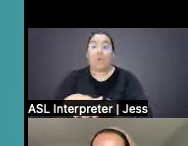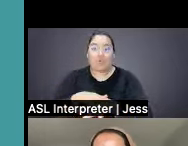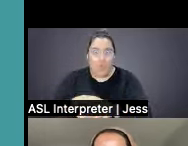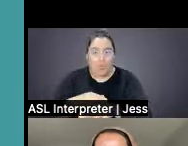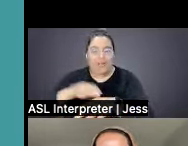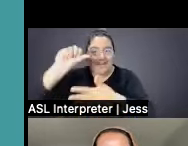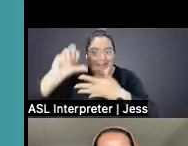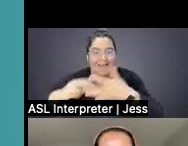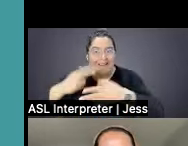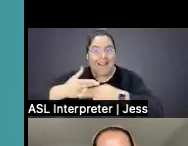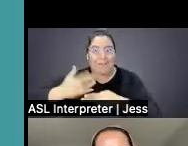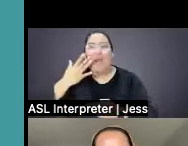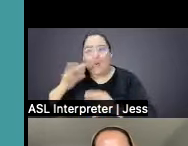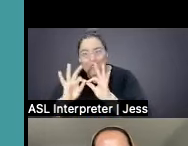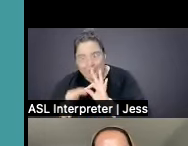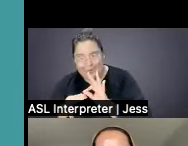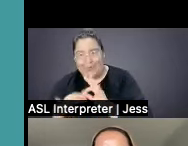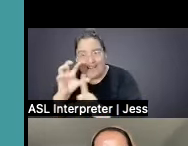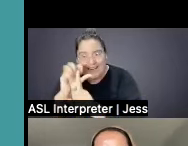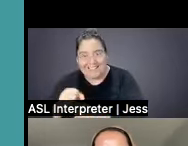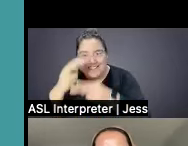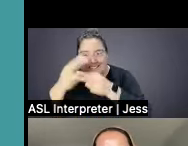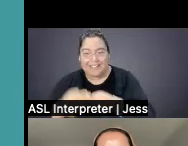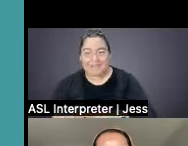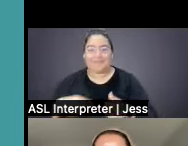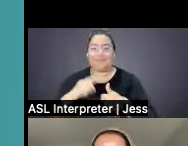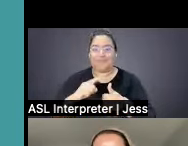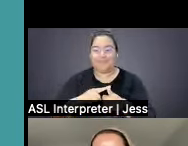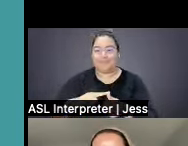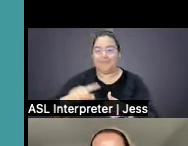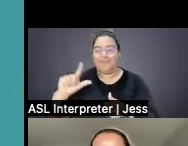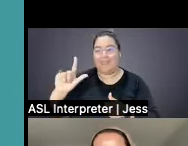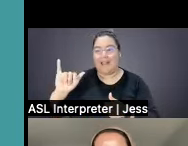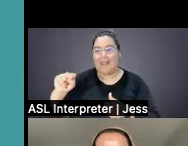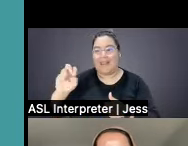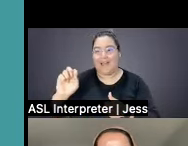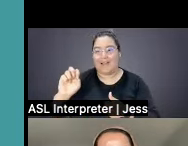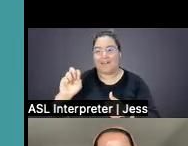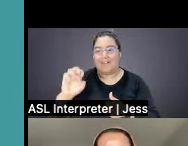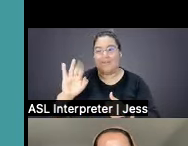we have interpretation here too. The first is LineBreak Media,